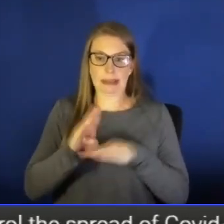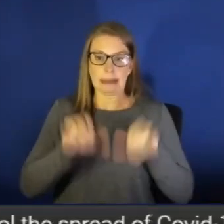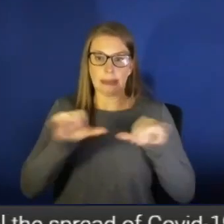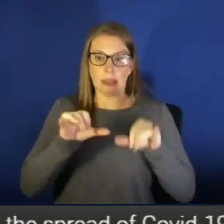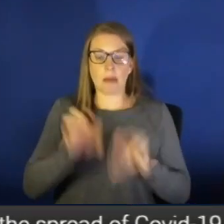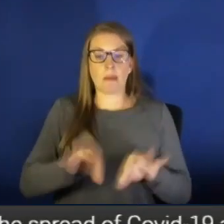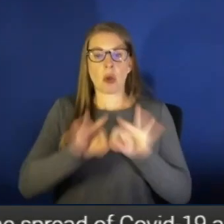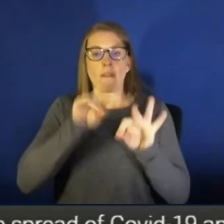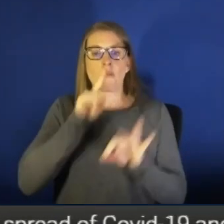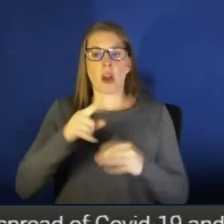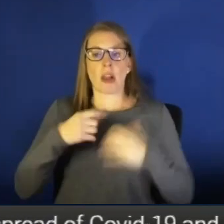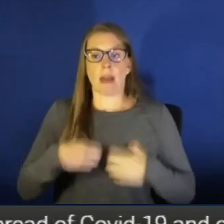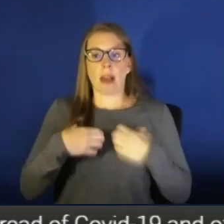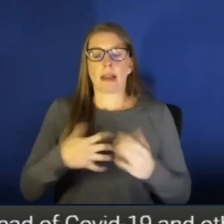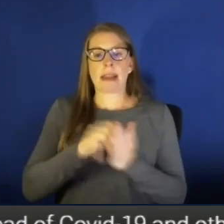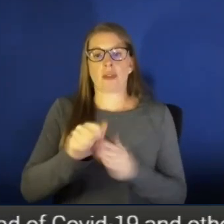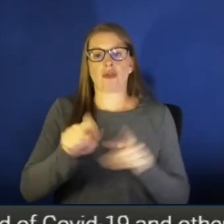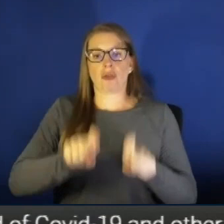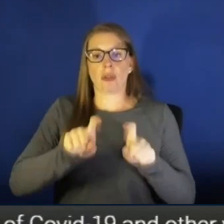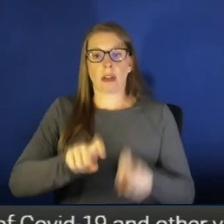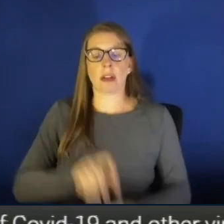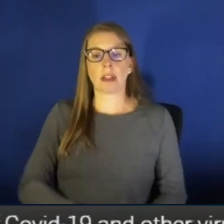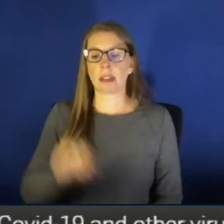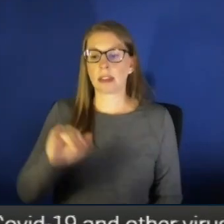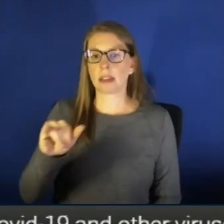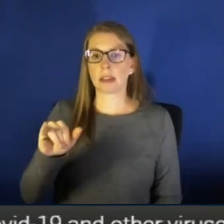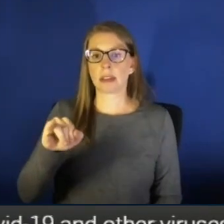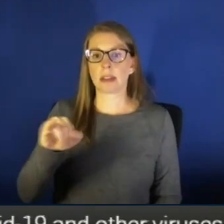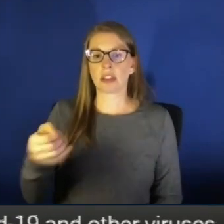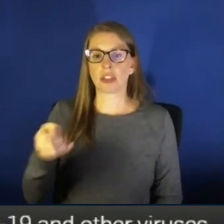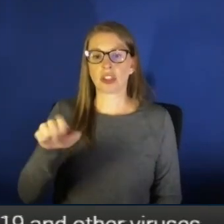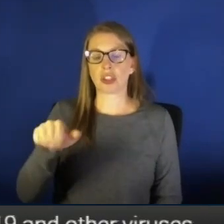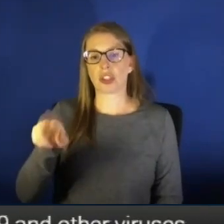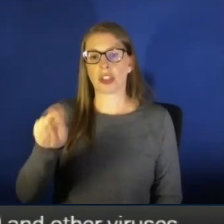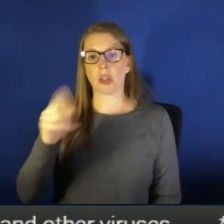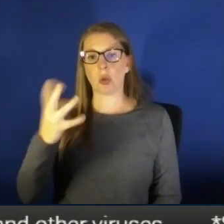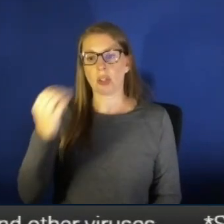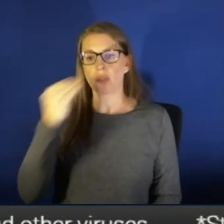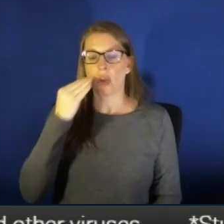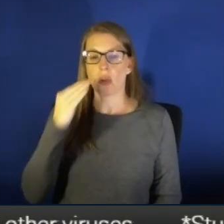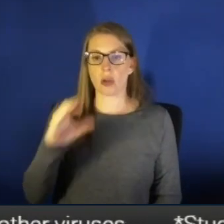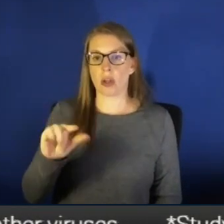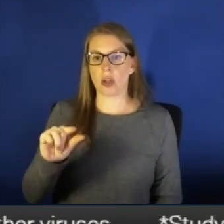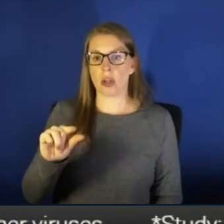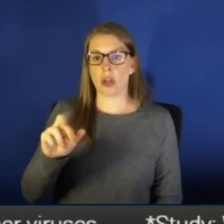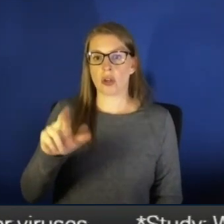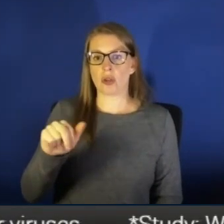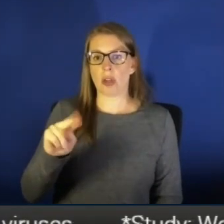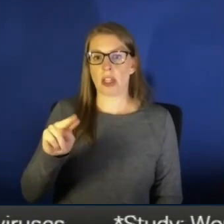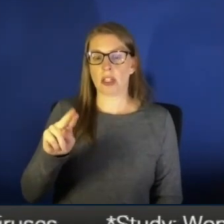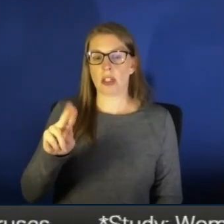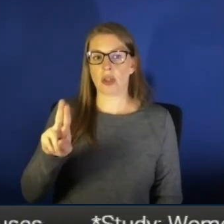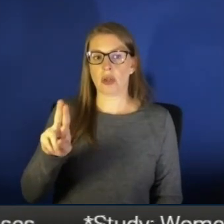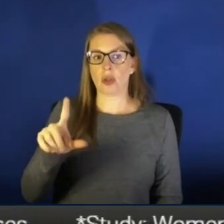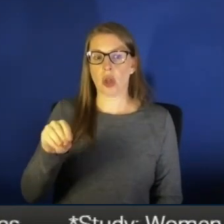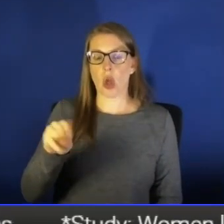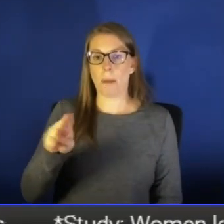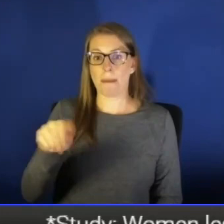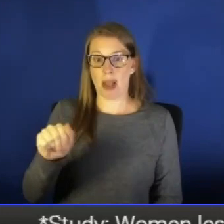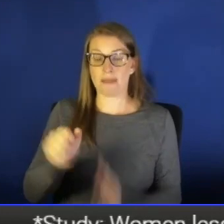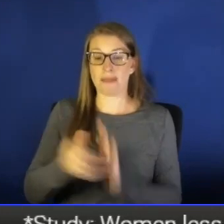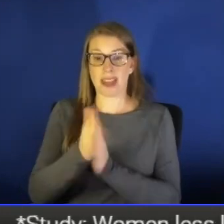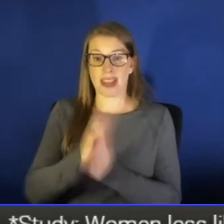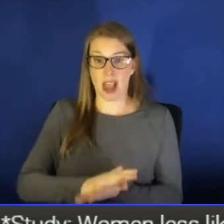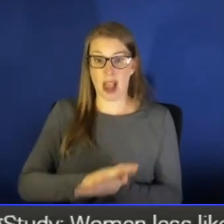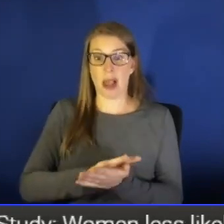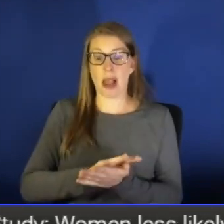to know, do lung granulomas turn to cancer? I have 2 in my right lung. If it's truly a